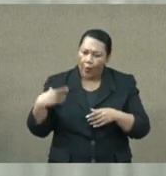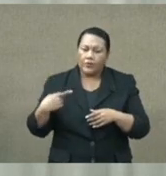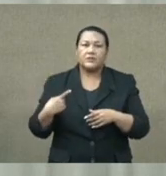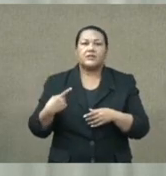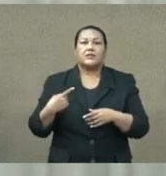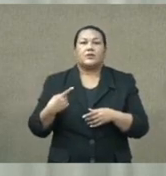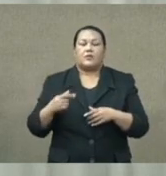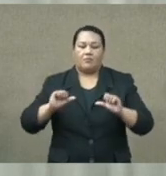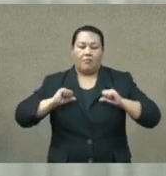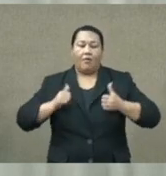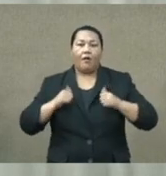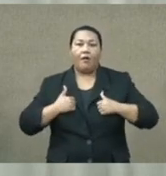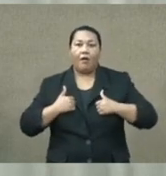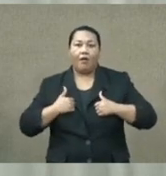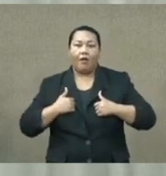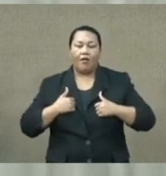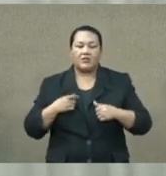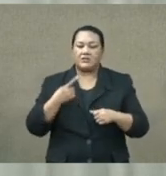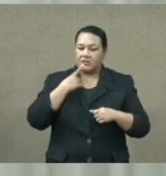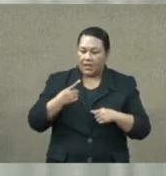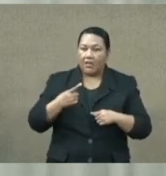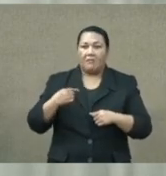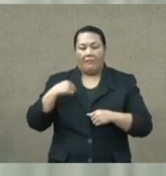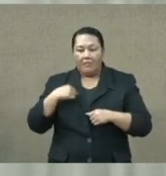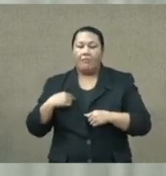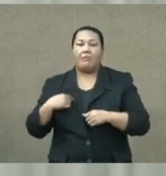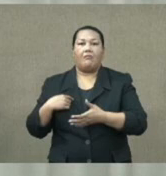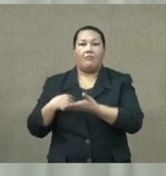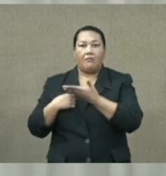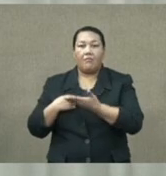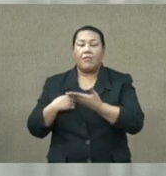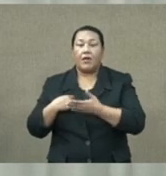anyone else, and that his party is the biggest in Parliament.